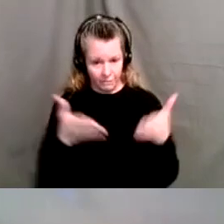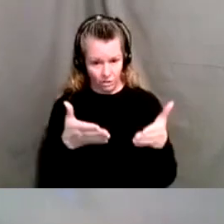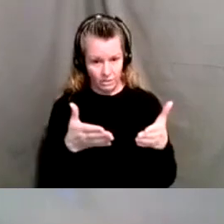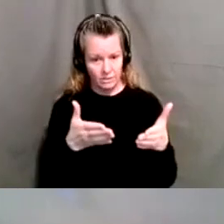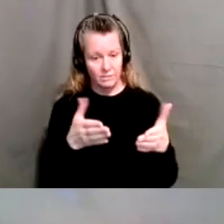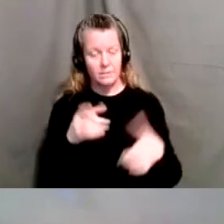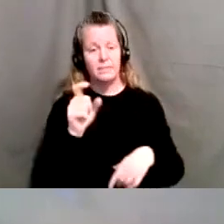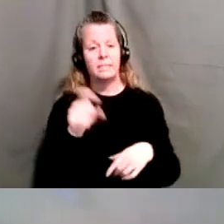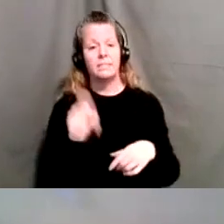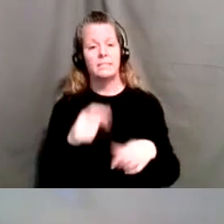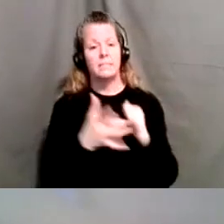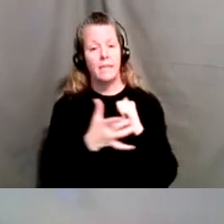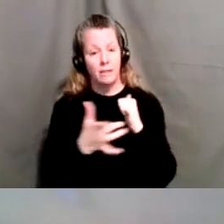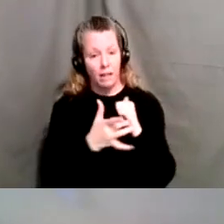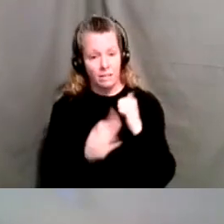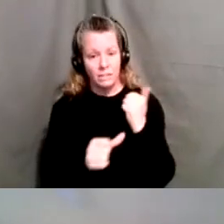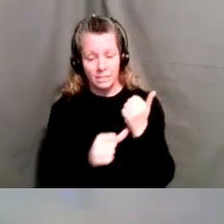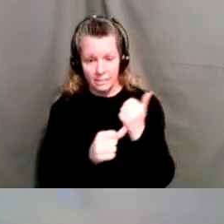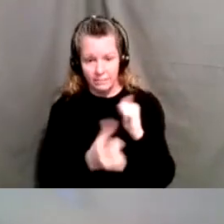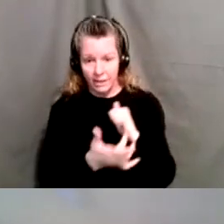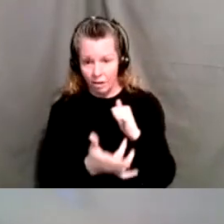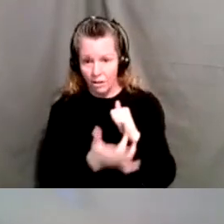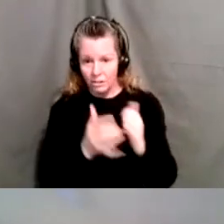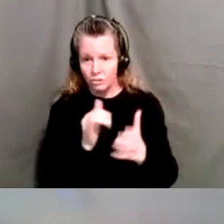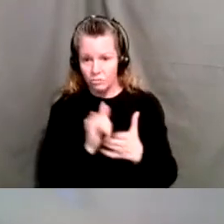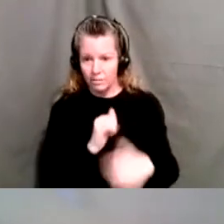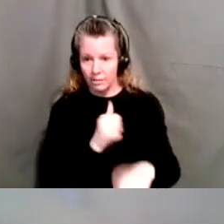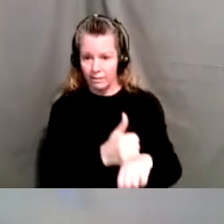there is technology, assistive technology that exists.